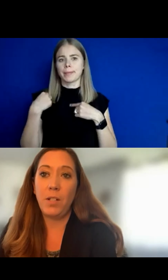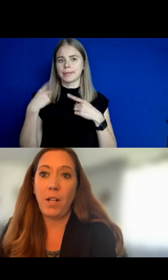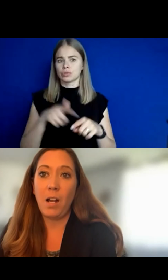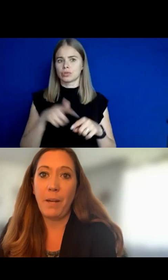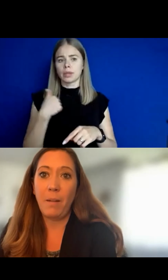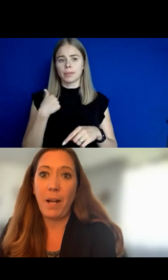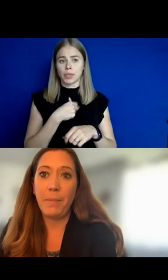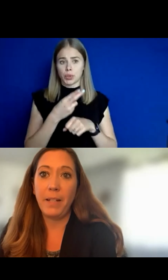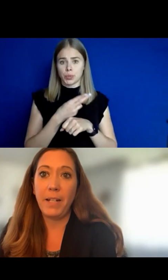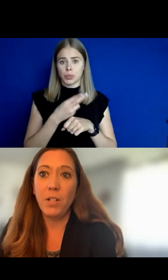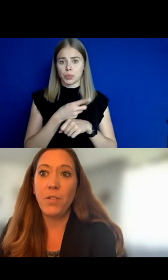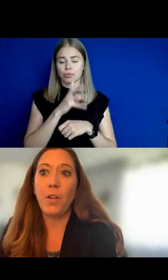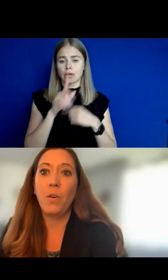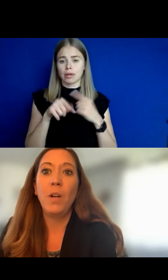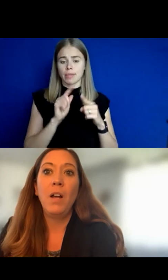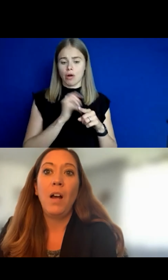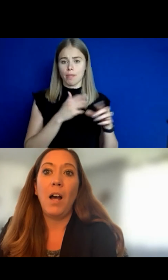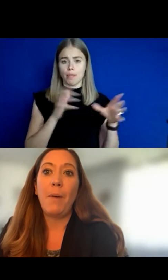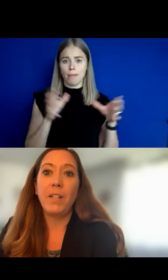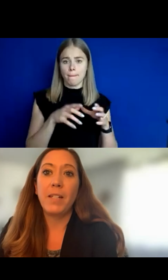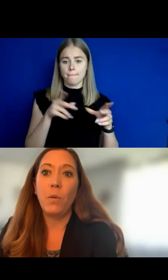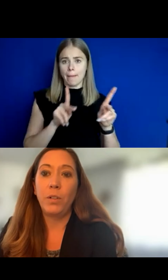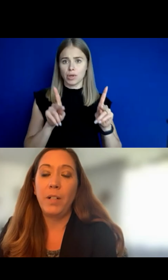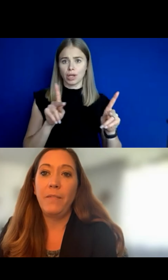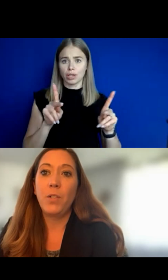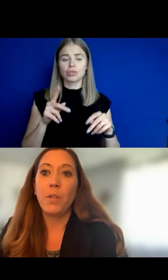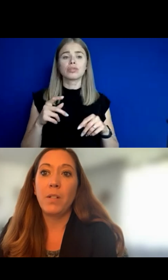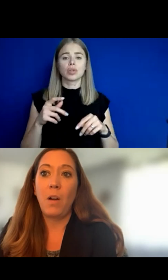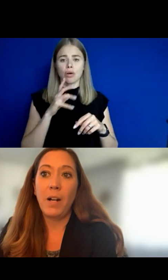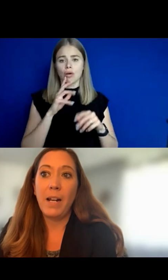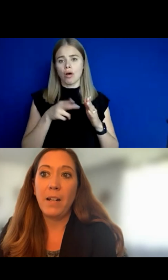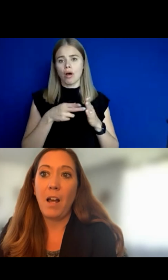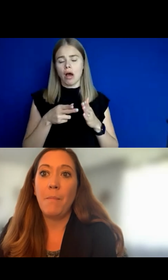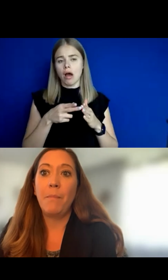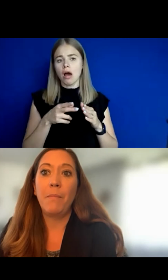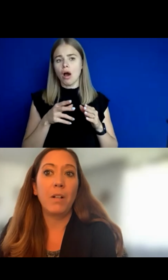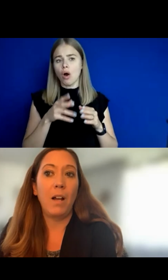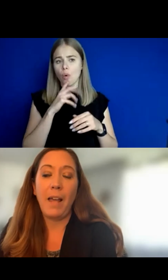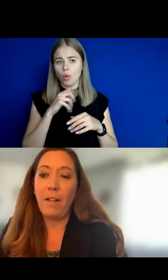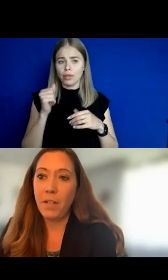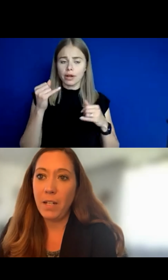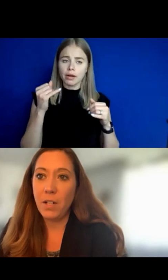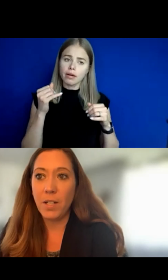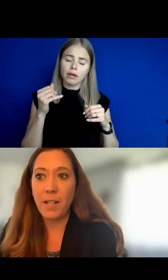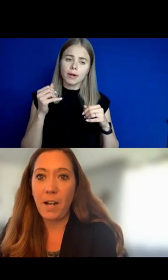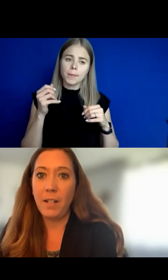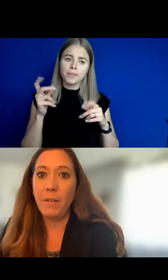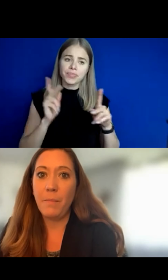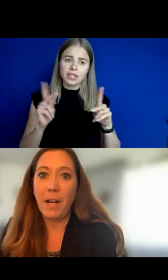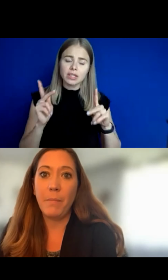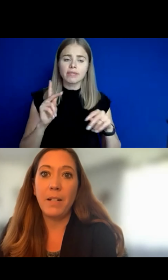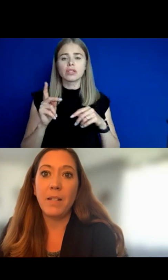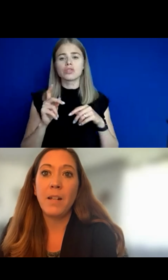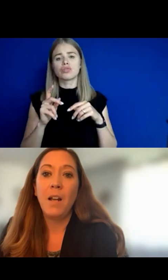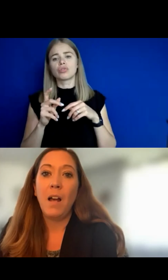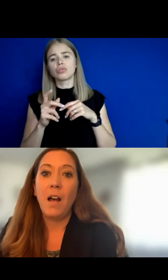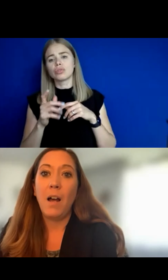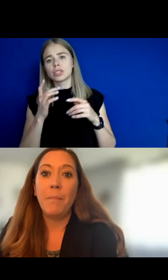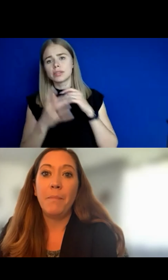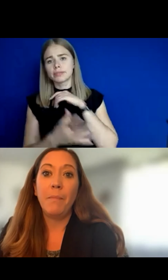these to talk about our population. So obviously older individuals, lower income, health conditions, cognitive